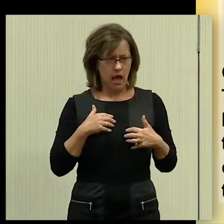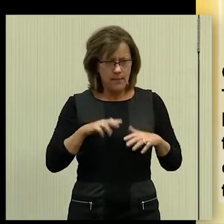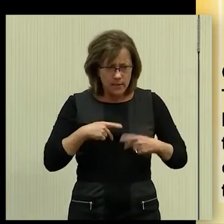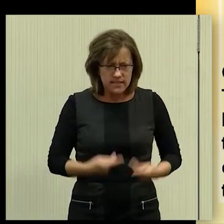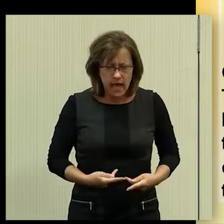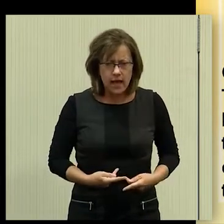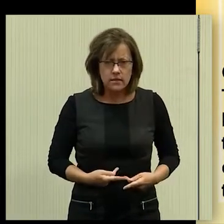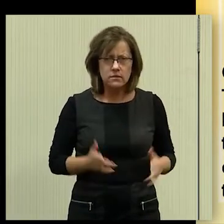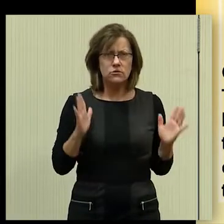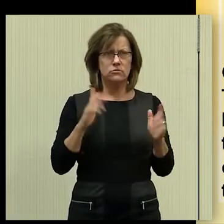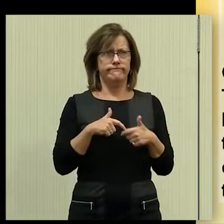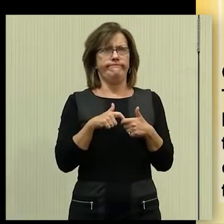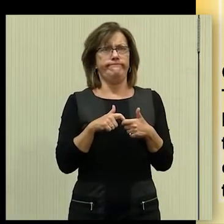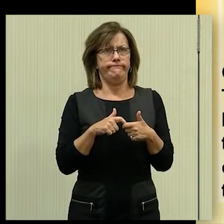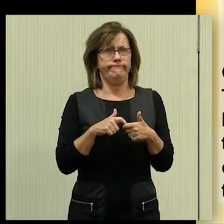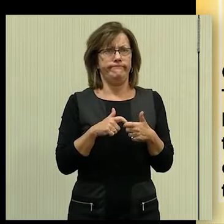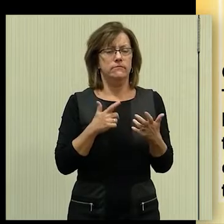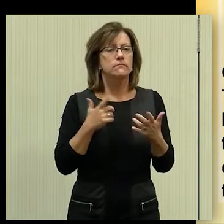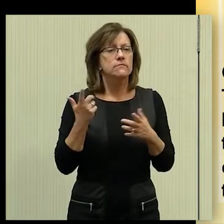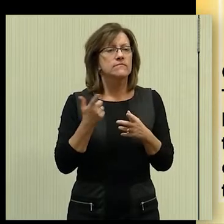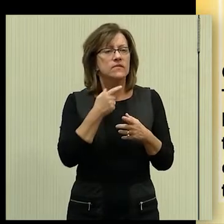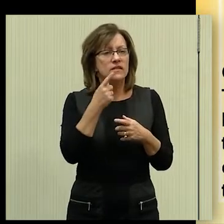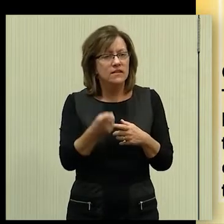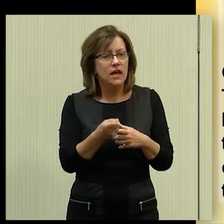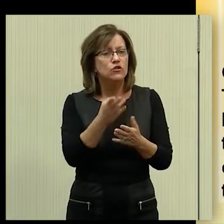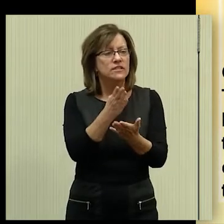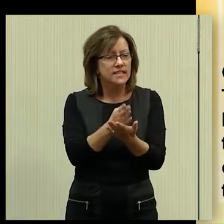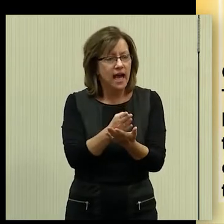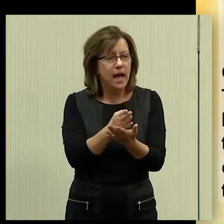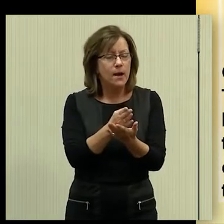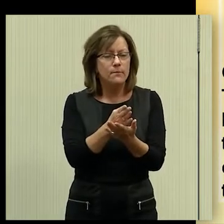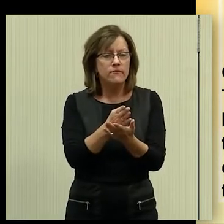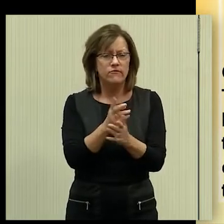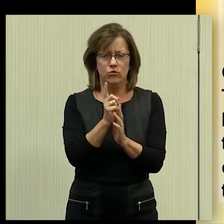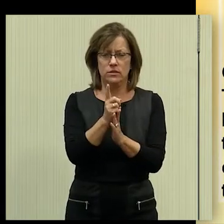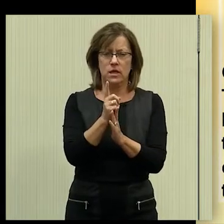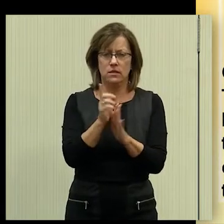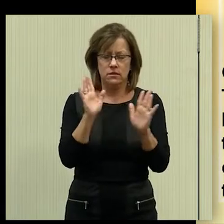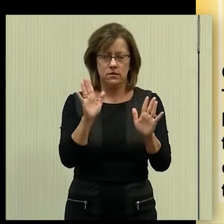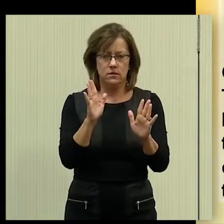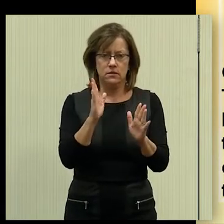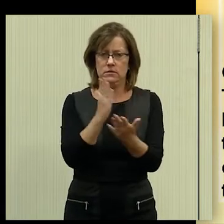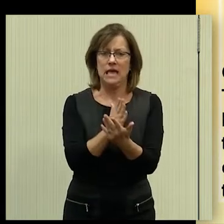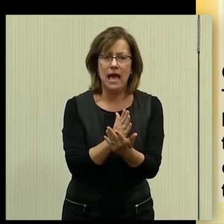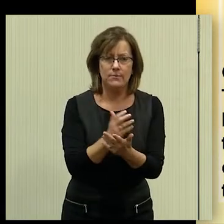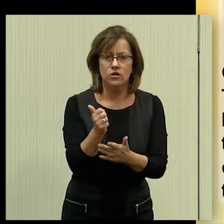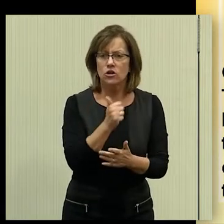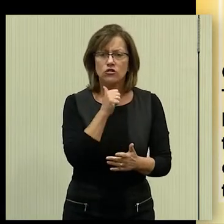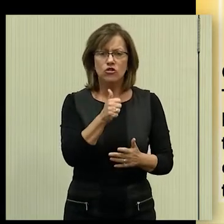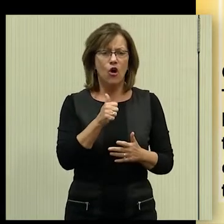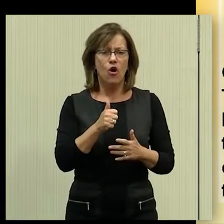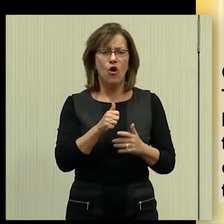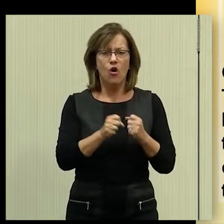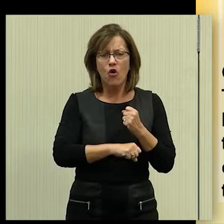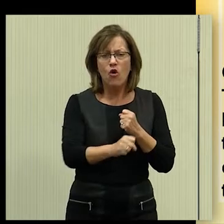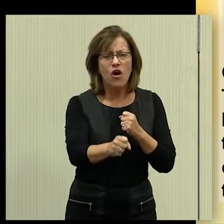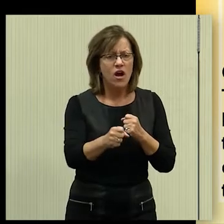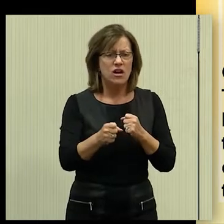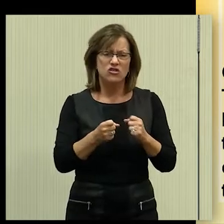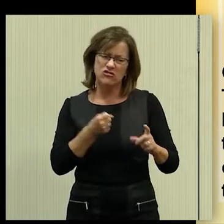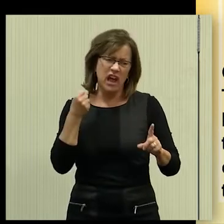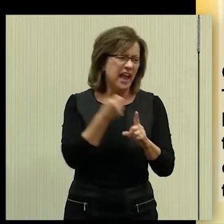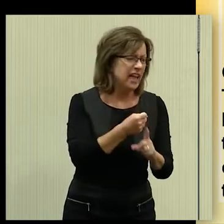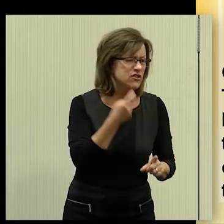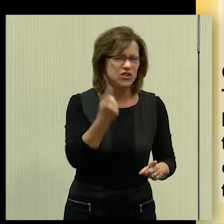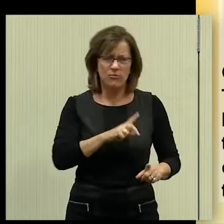of stopping. Well, what it'll tell you is stop for a second. So tell yourself to stop. Don't play out that anger by hitting someone, getting